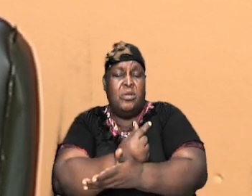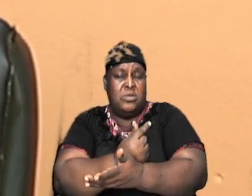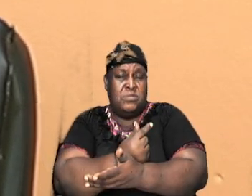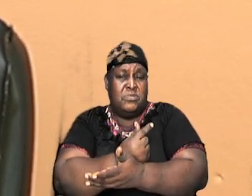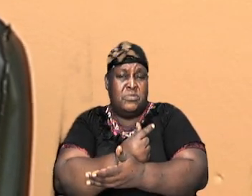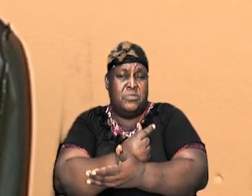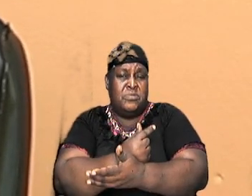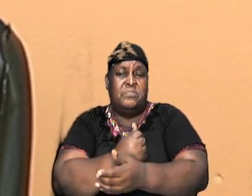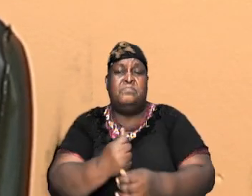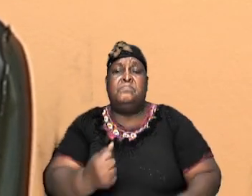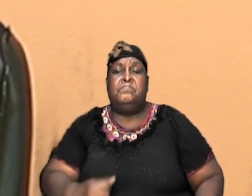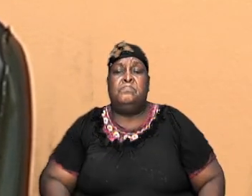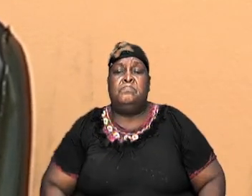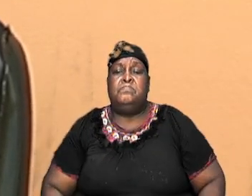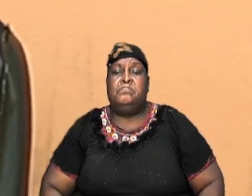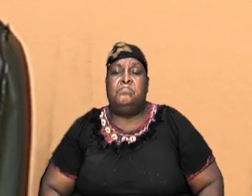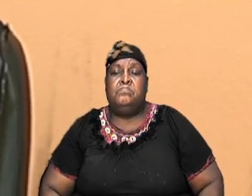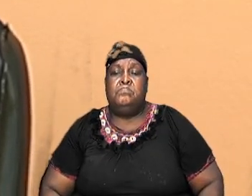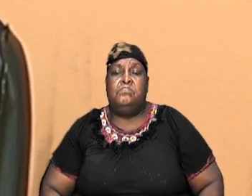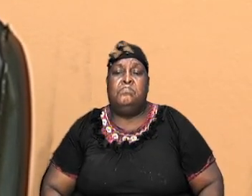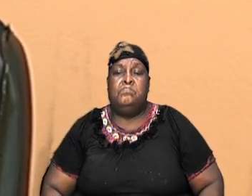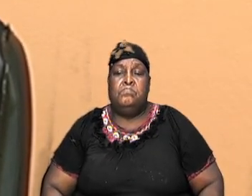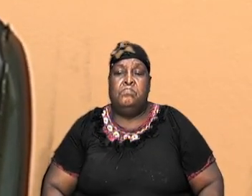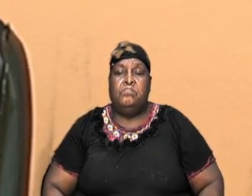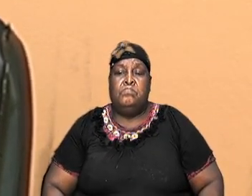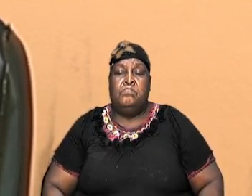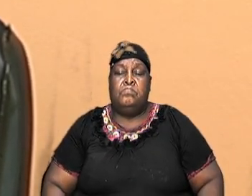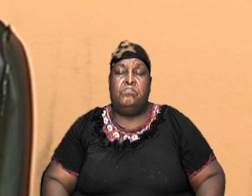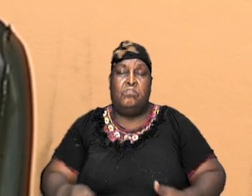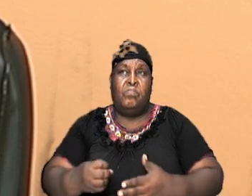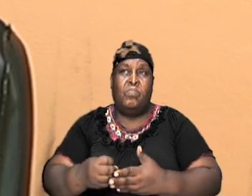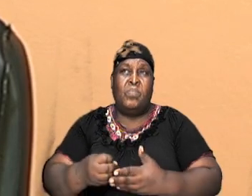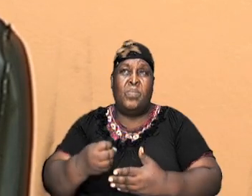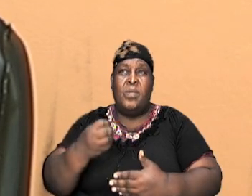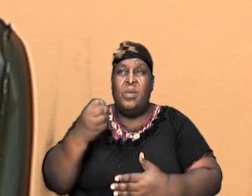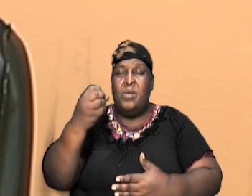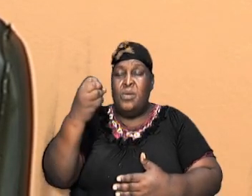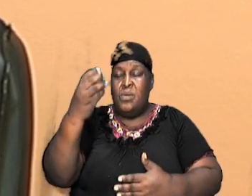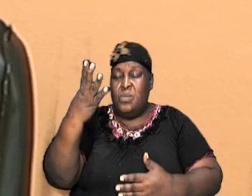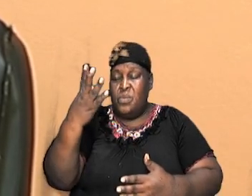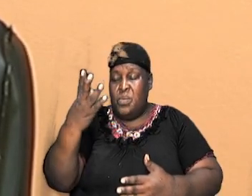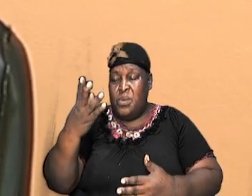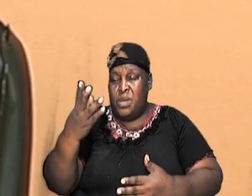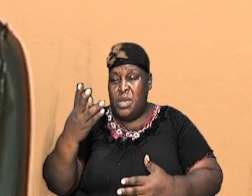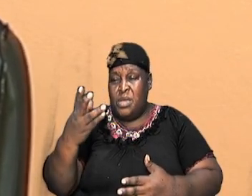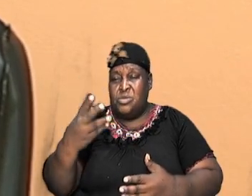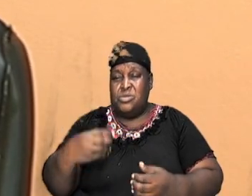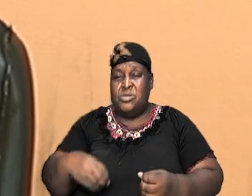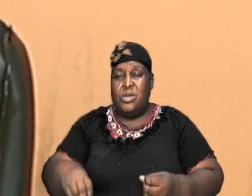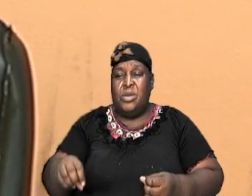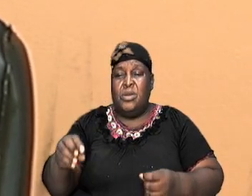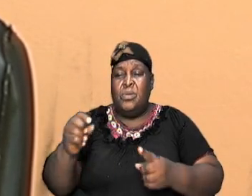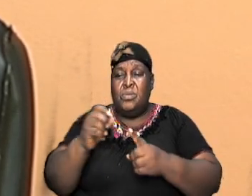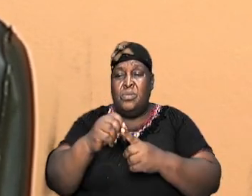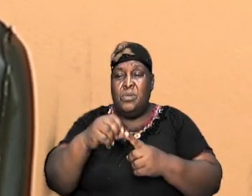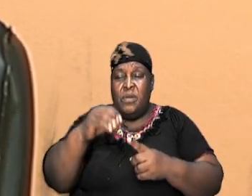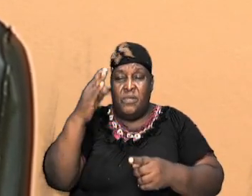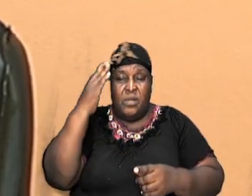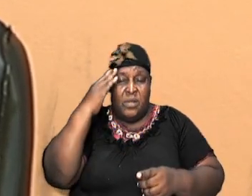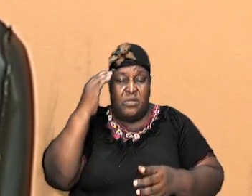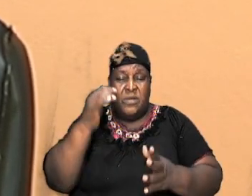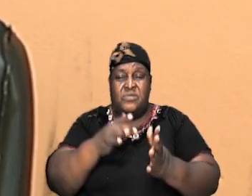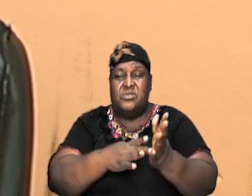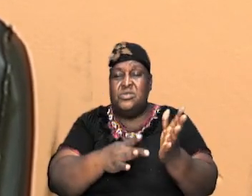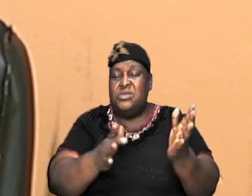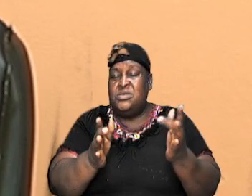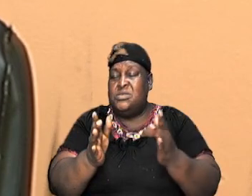These, as we had said before, are rich source. These are rich source of the knowledge of Christ.